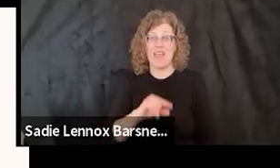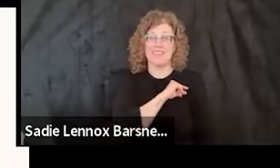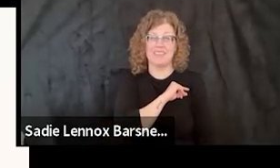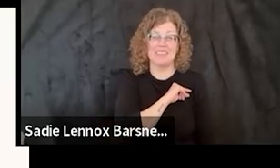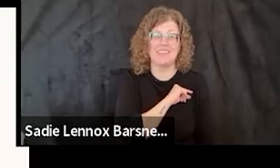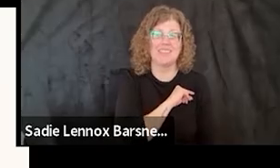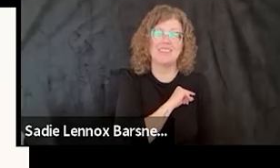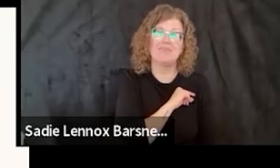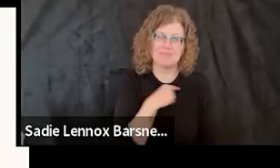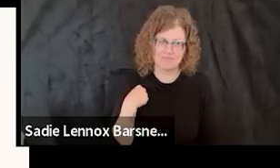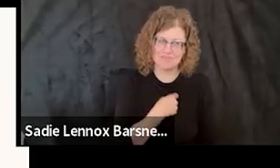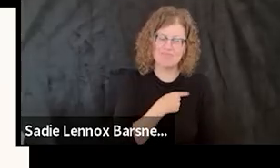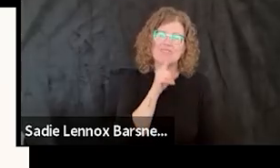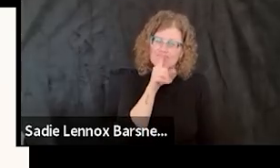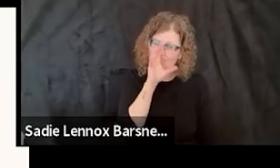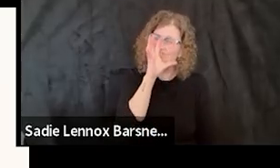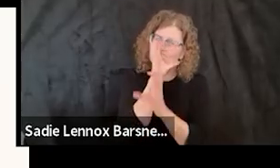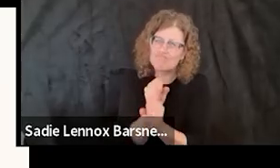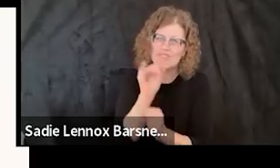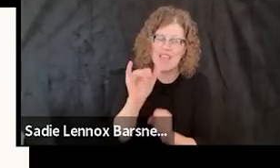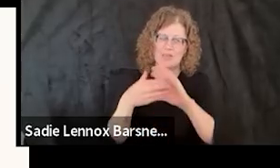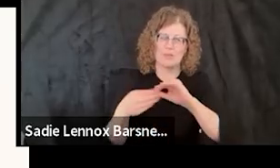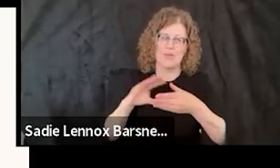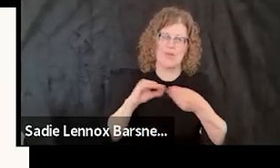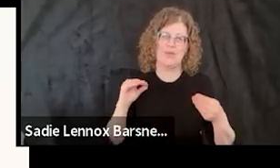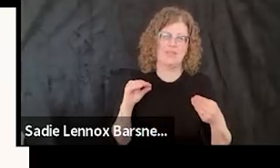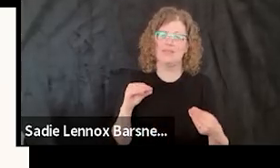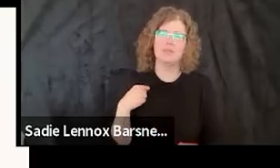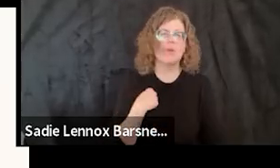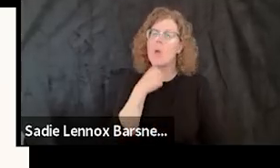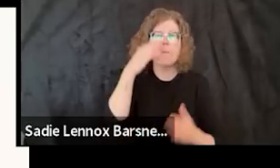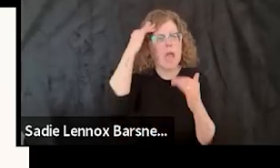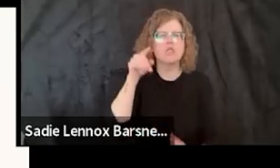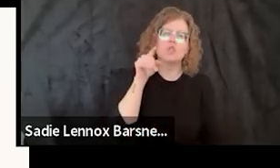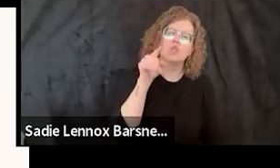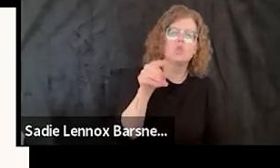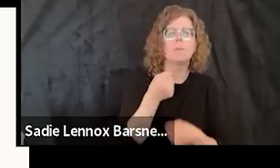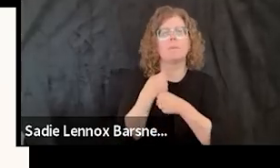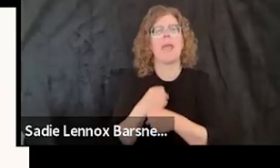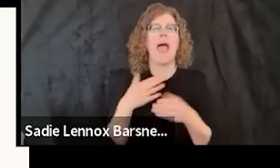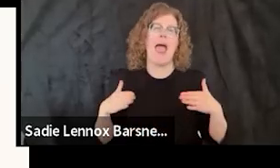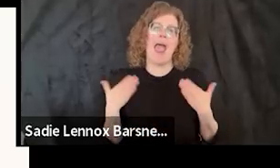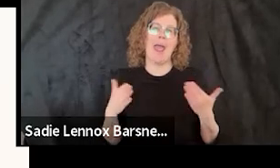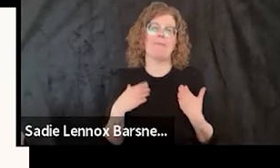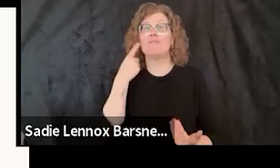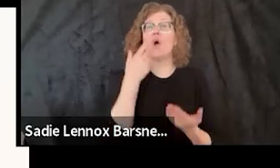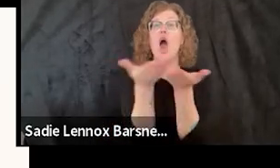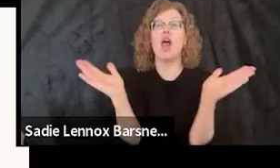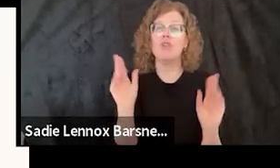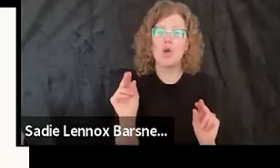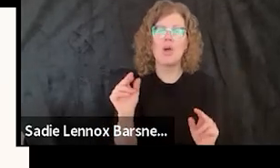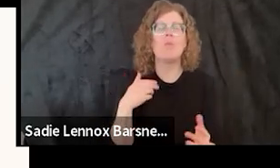relationships. We don't expect you to be everything to everyone, but we do want to see how you're considering others in a